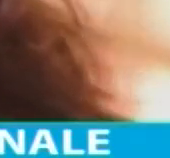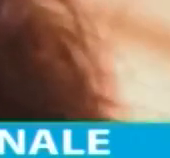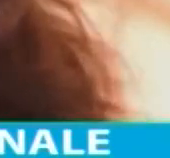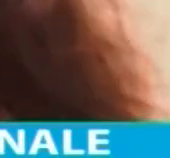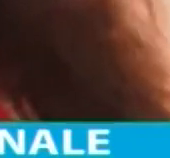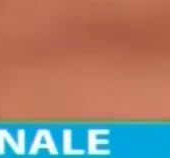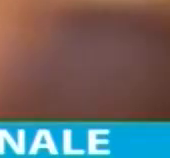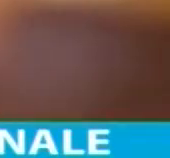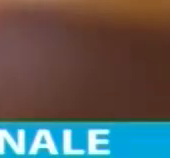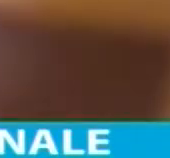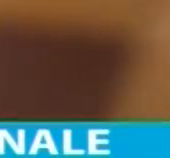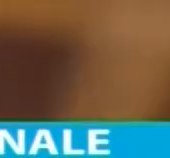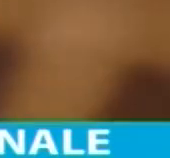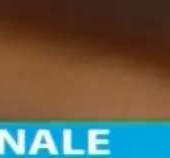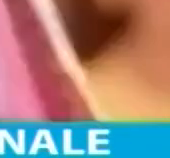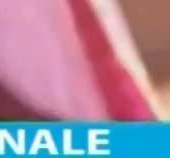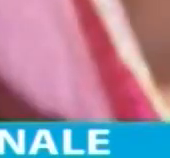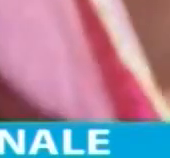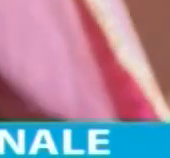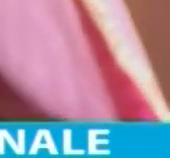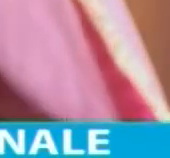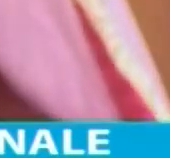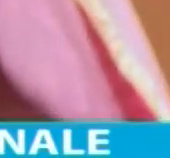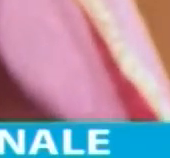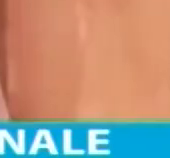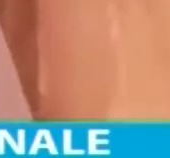were also part of my family.